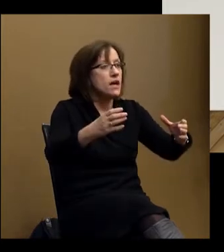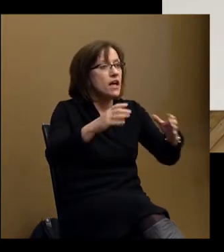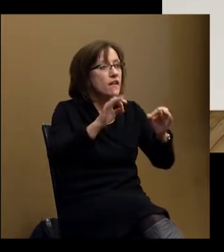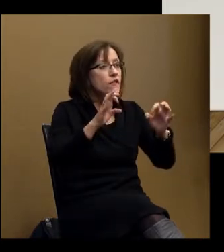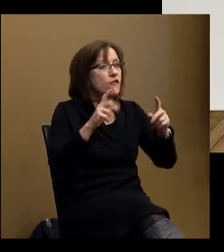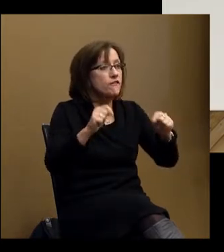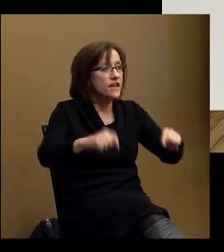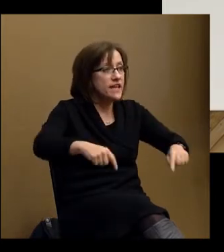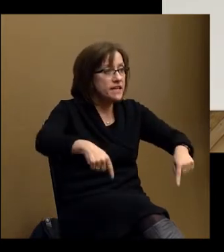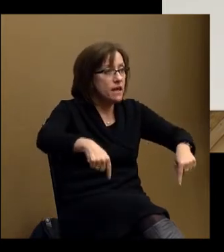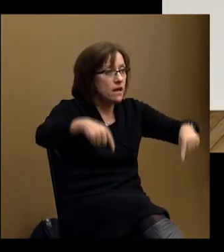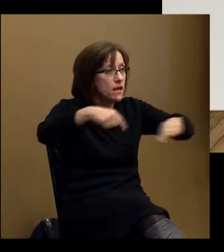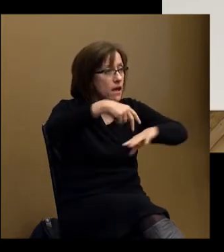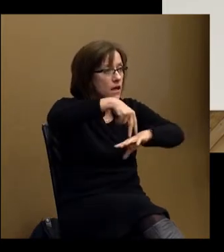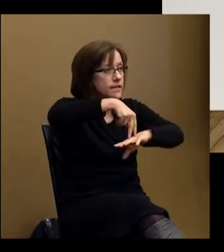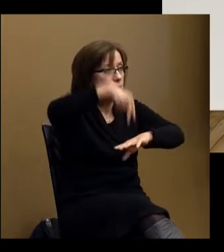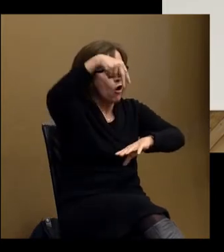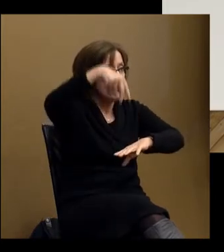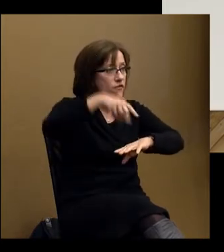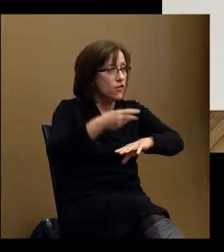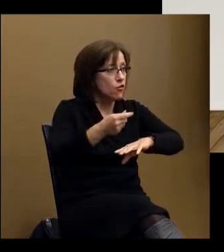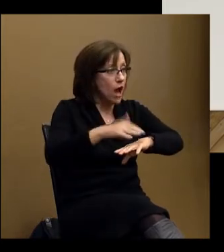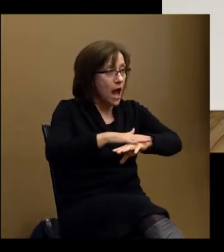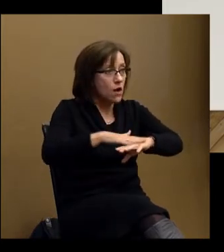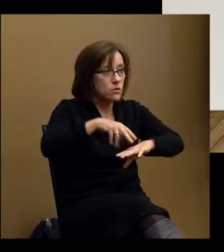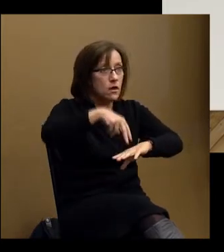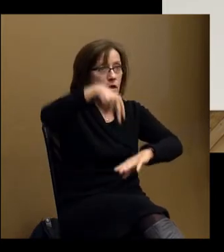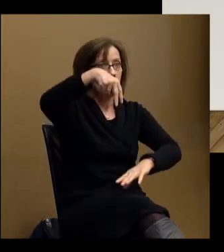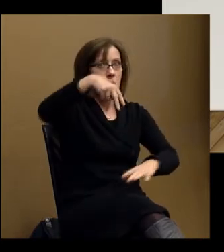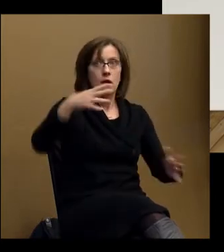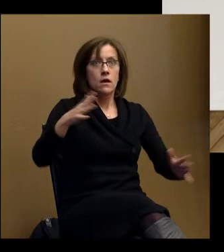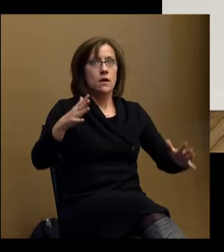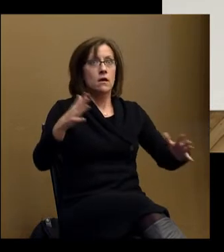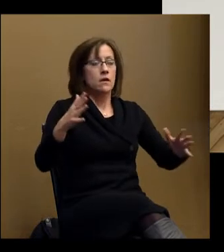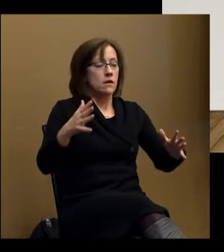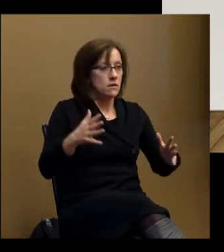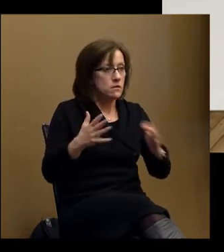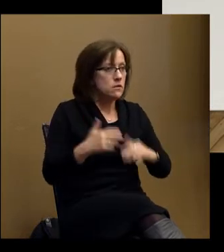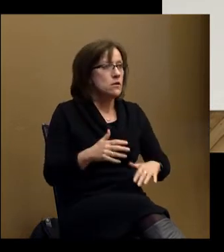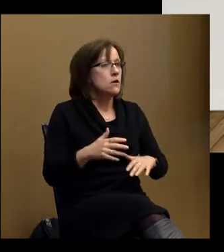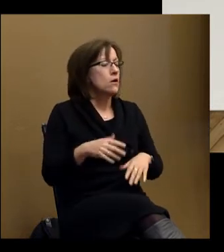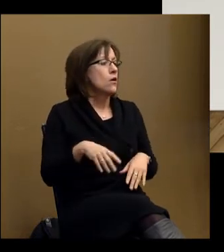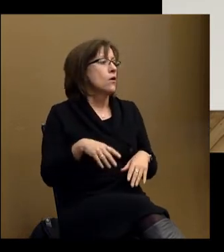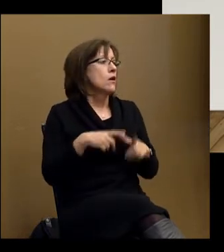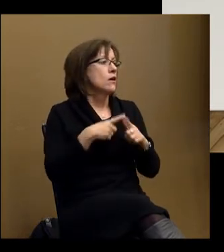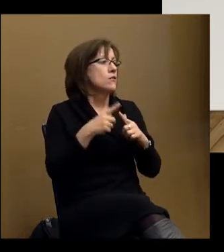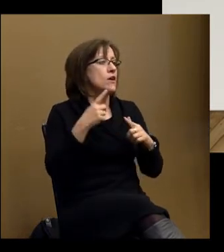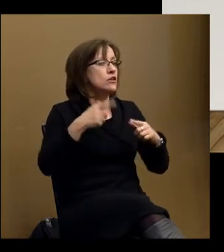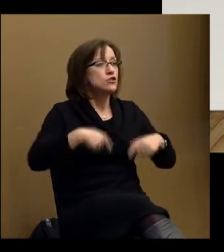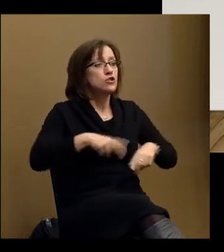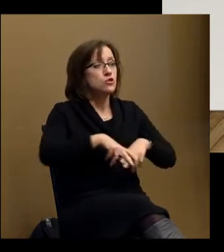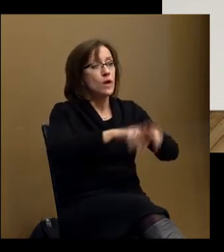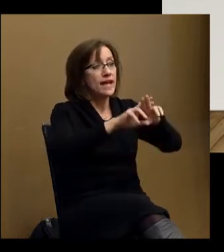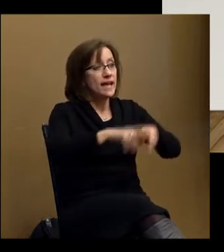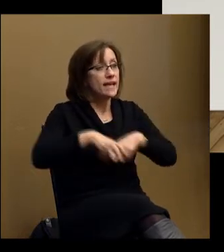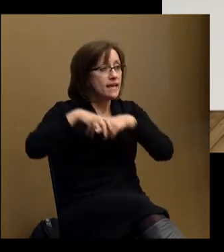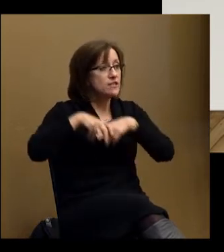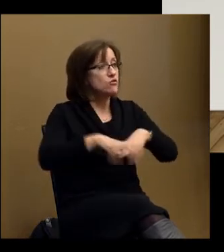things that you can see. For hyposensitive, they enjoy the swings. You can wind them up and just let them